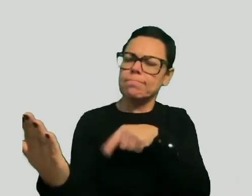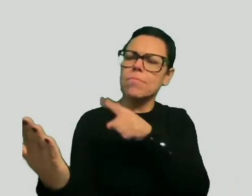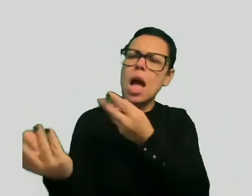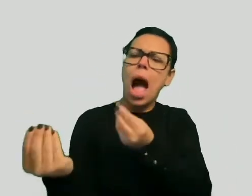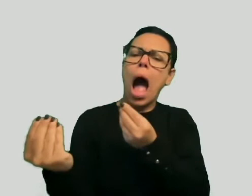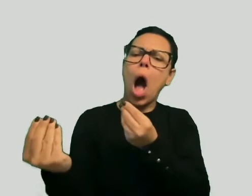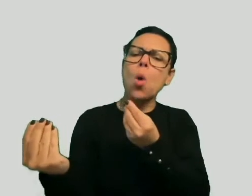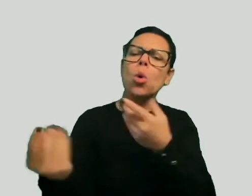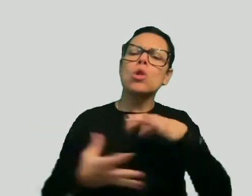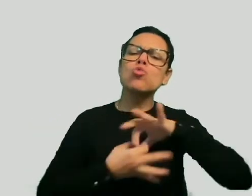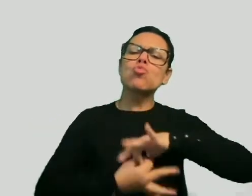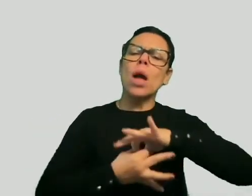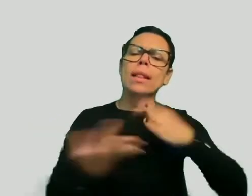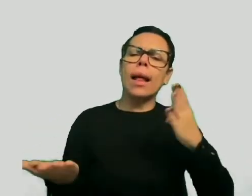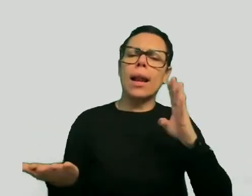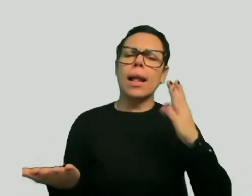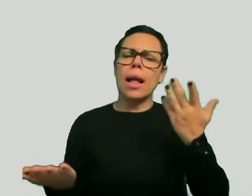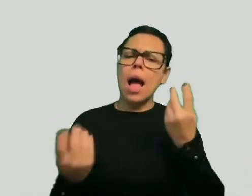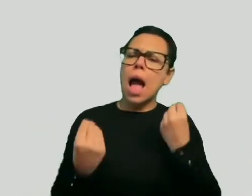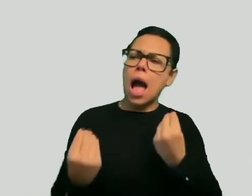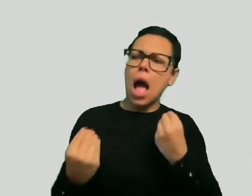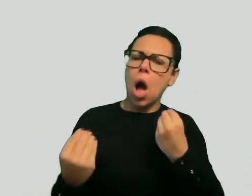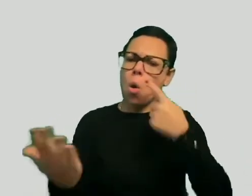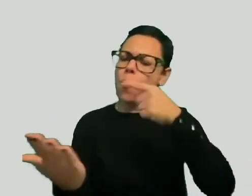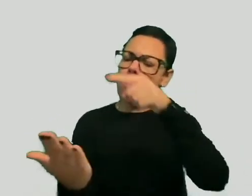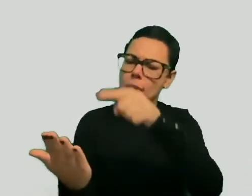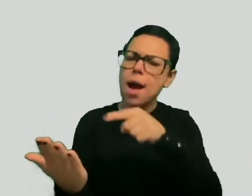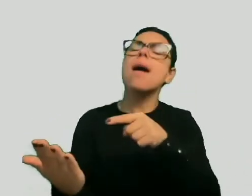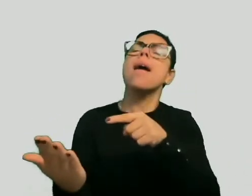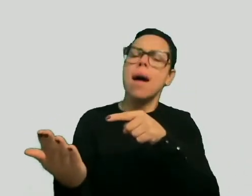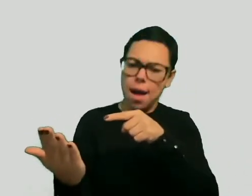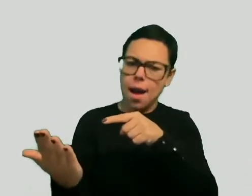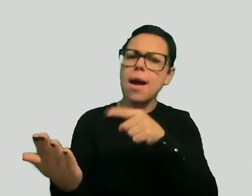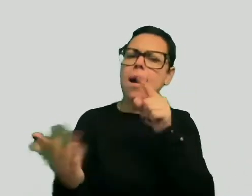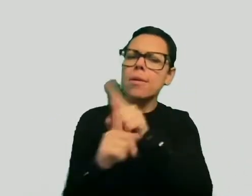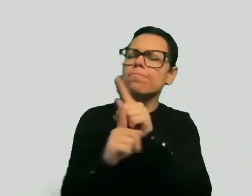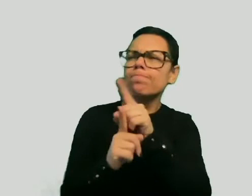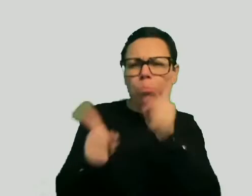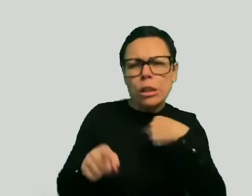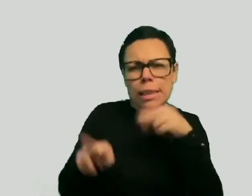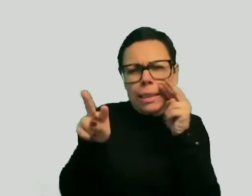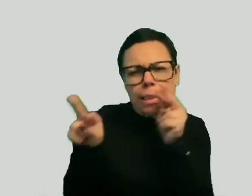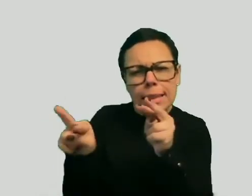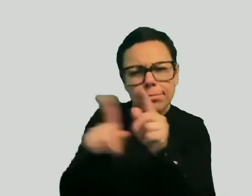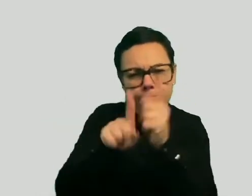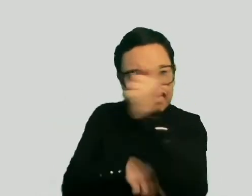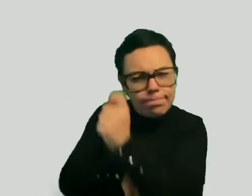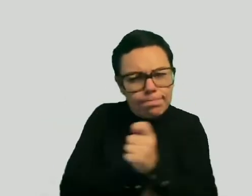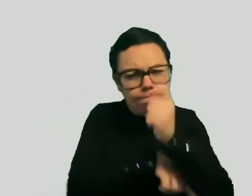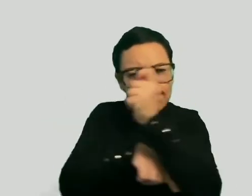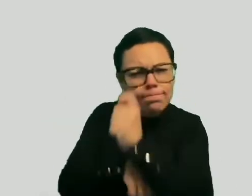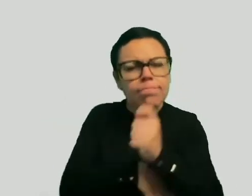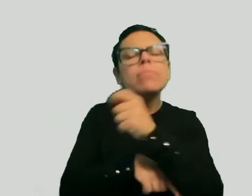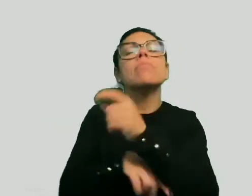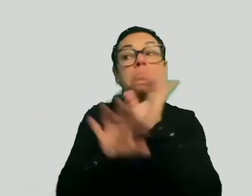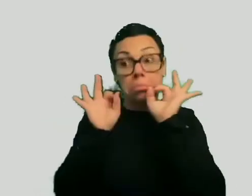next specific measures would follow. So indeed, from the perspective of